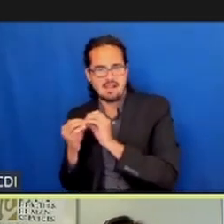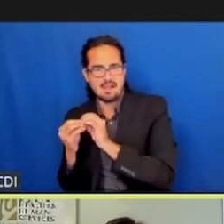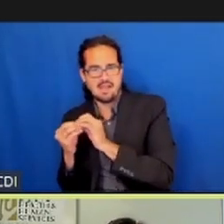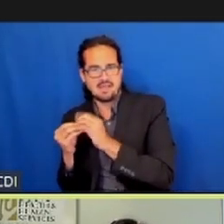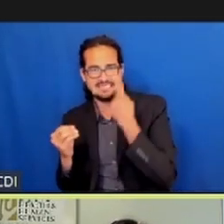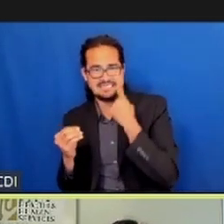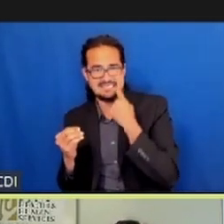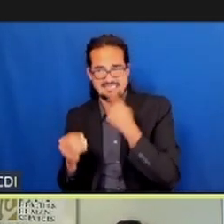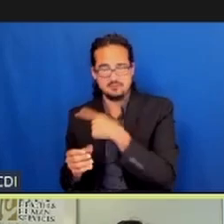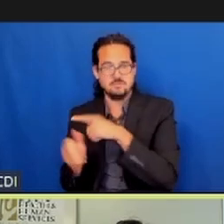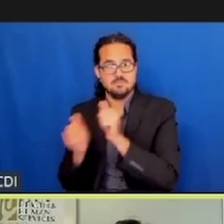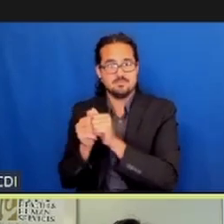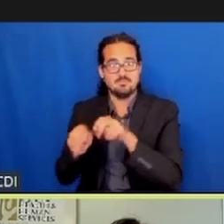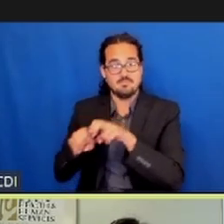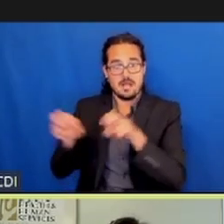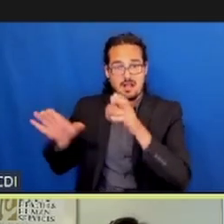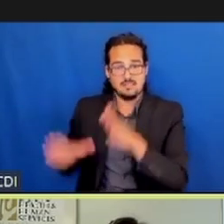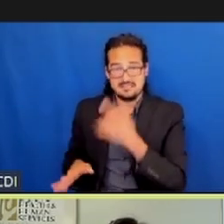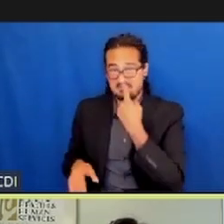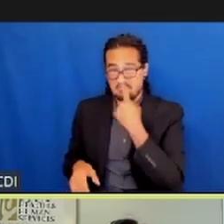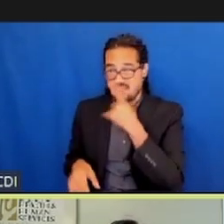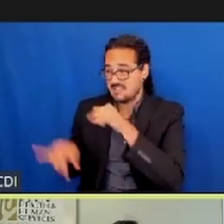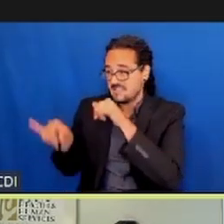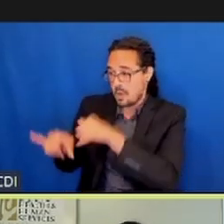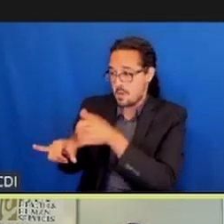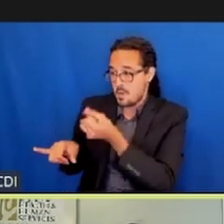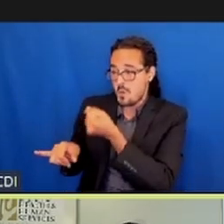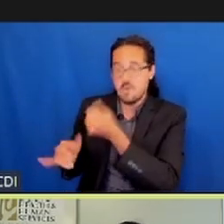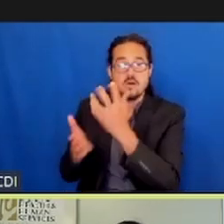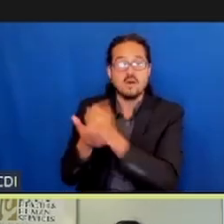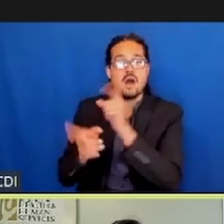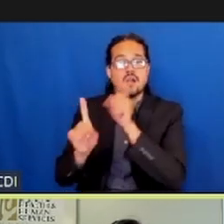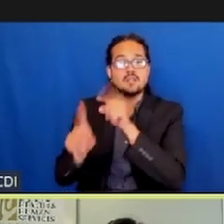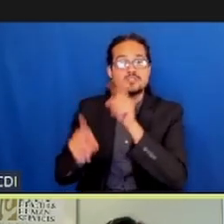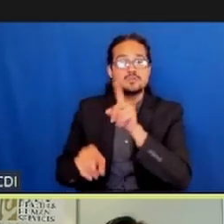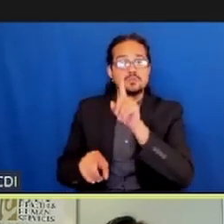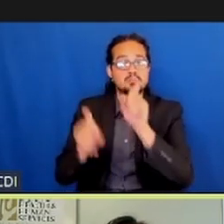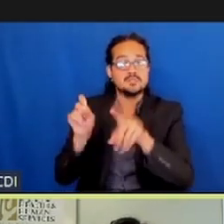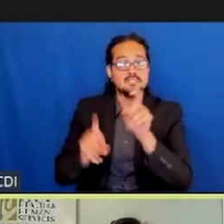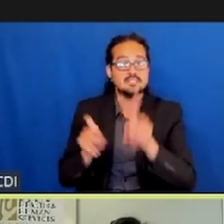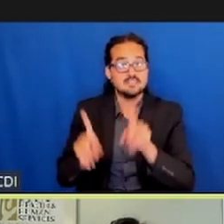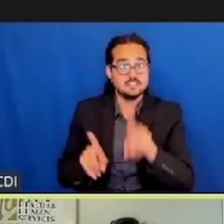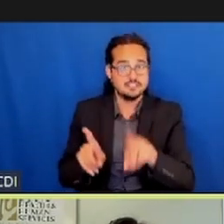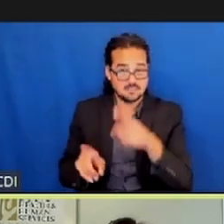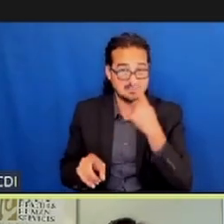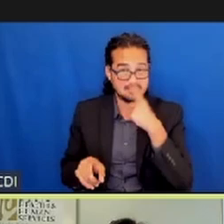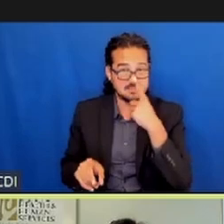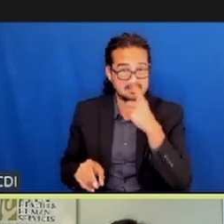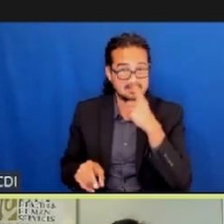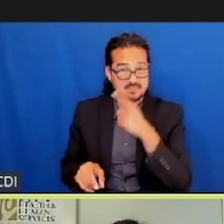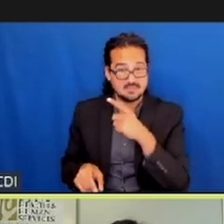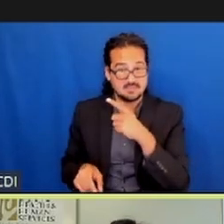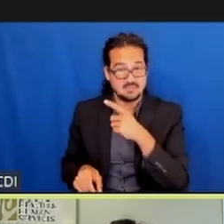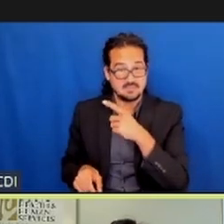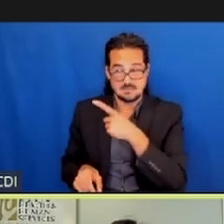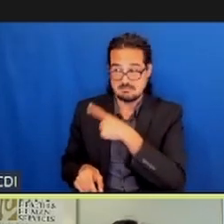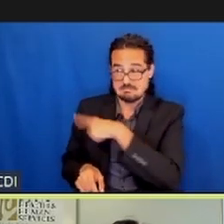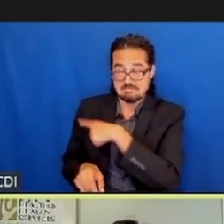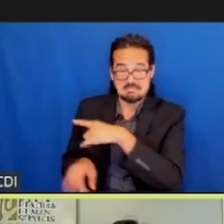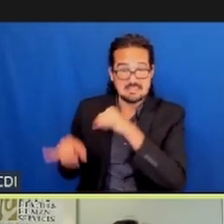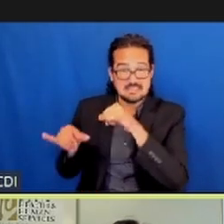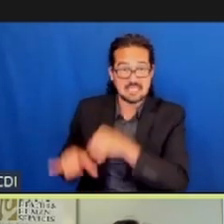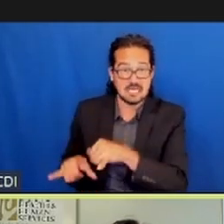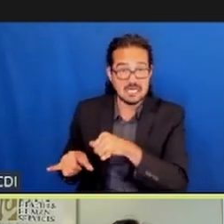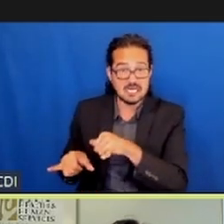minutes to see if we can address a few questions that have come into the Q&A portion of this very quickly. I know some